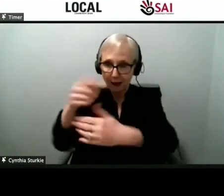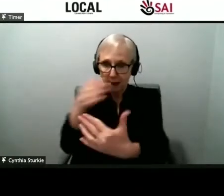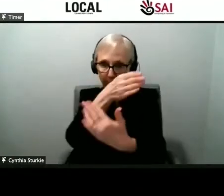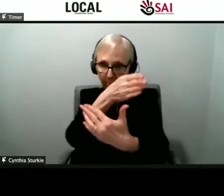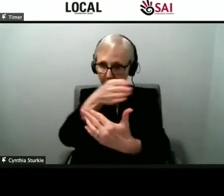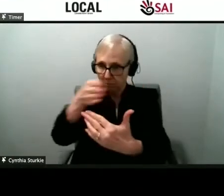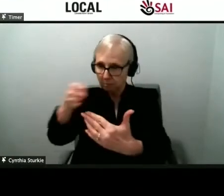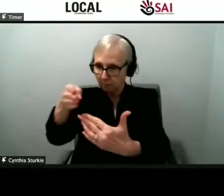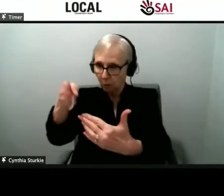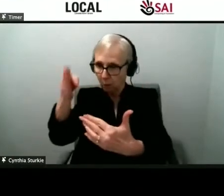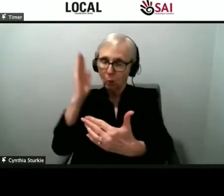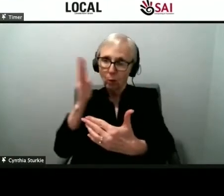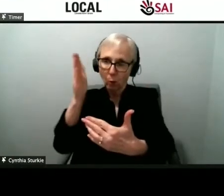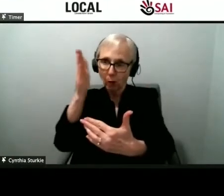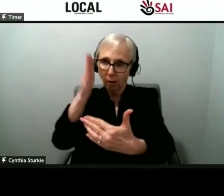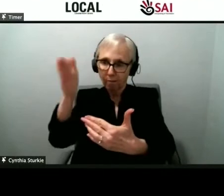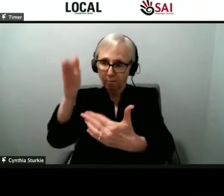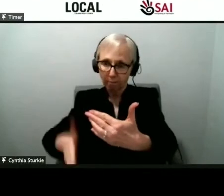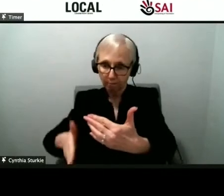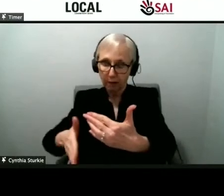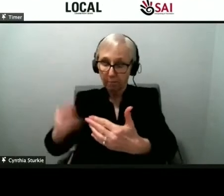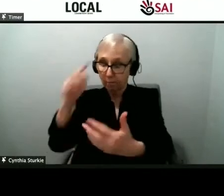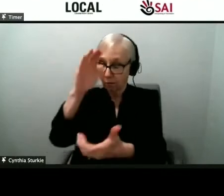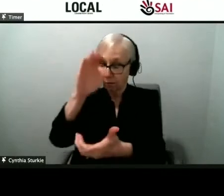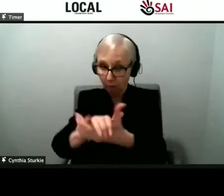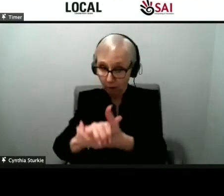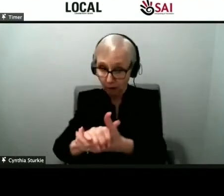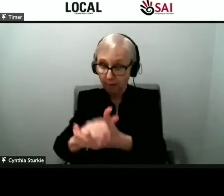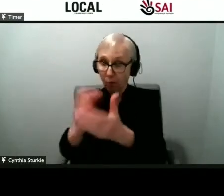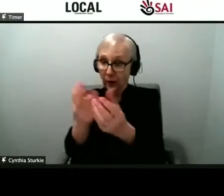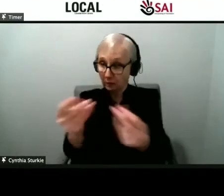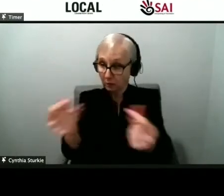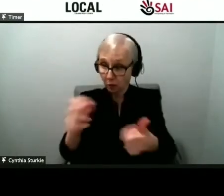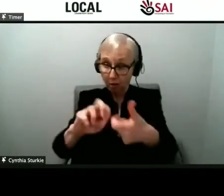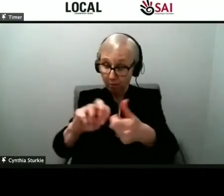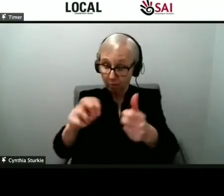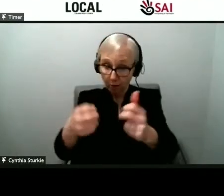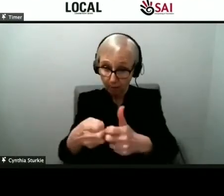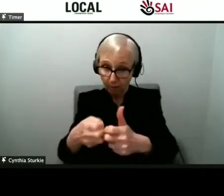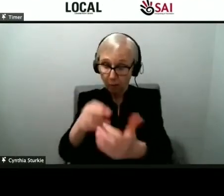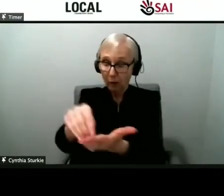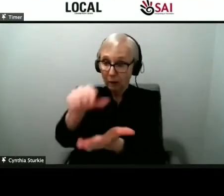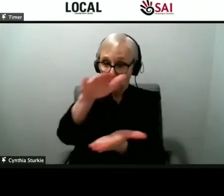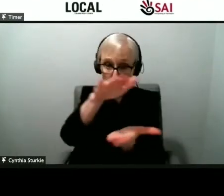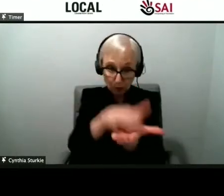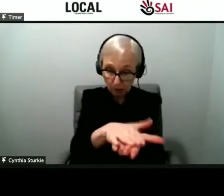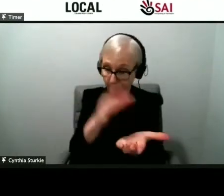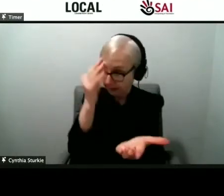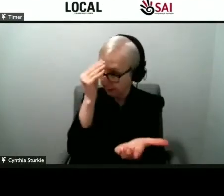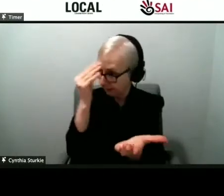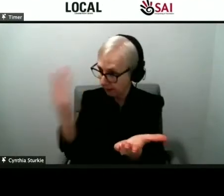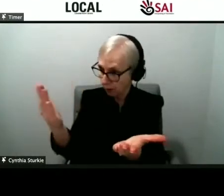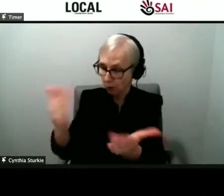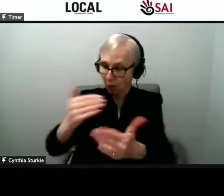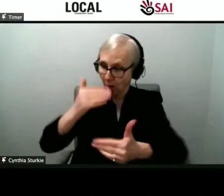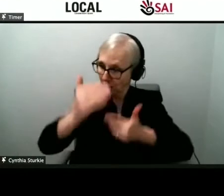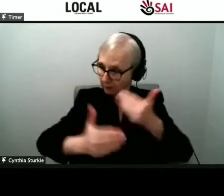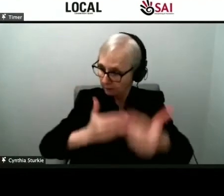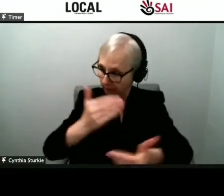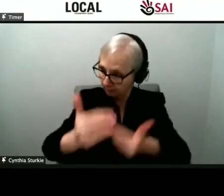going to get that done. So if we believe we can solve that problem, we're going to document it and let them know that it's in